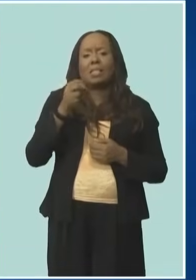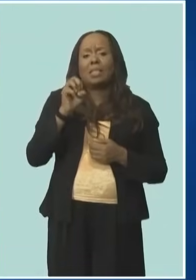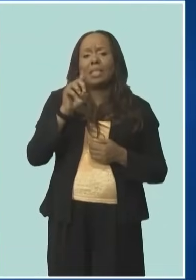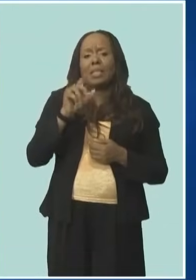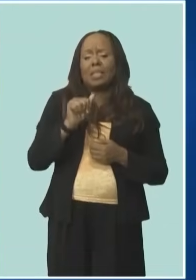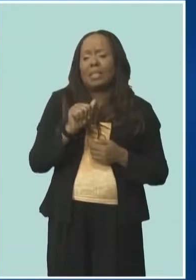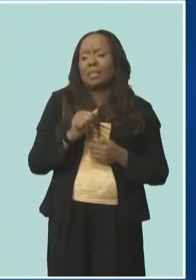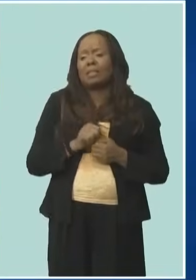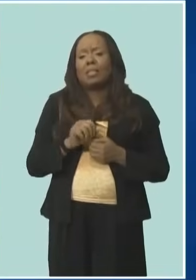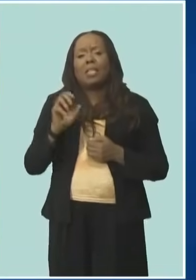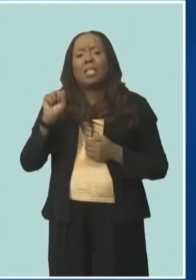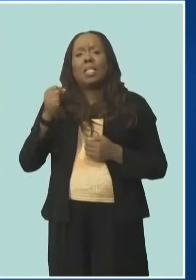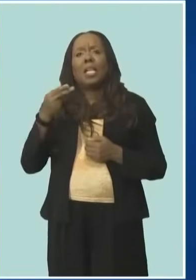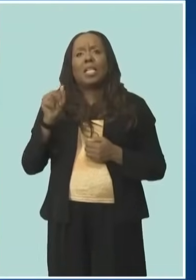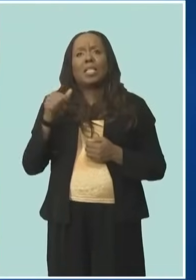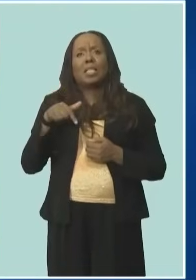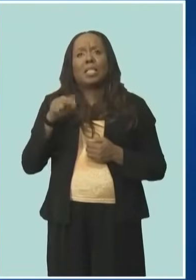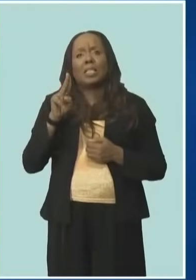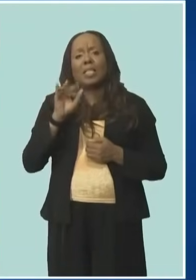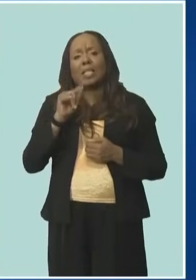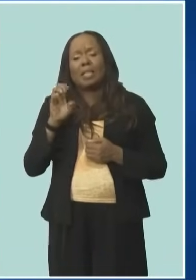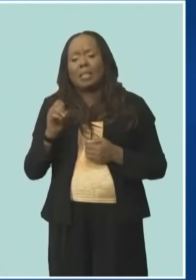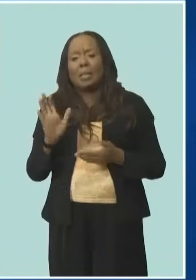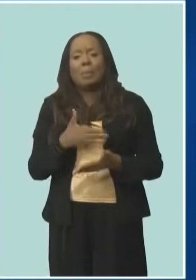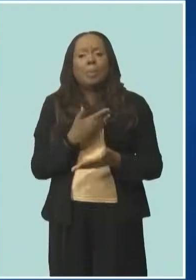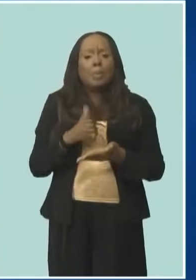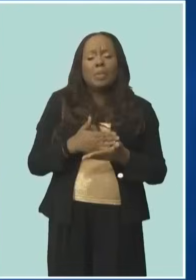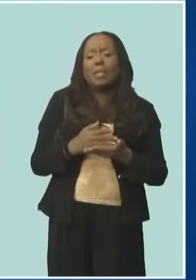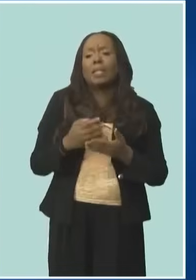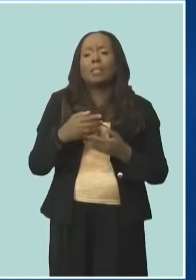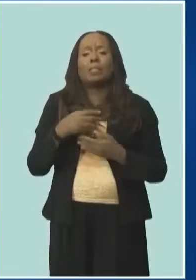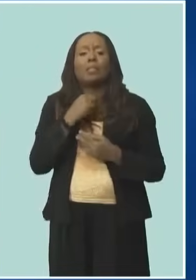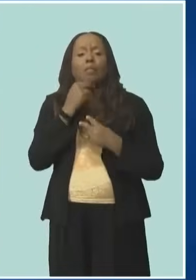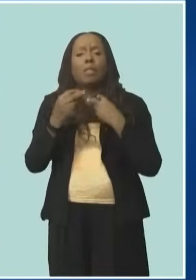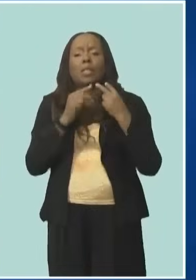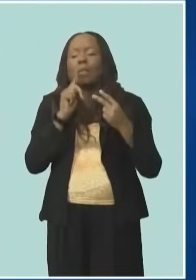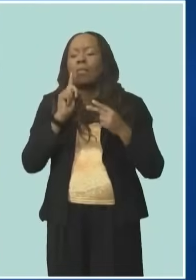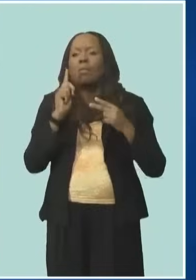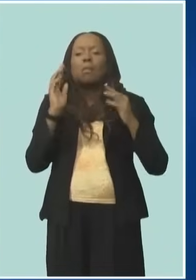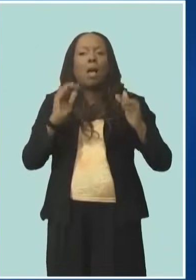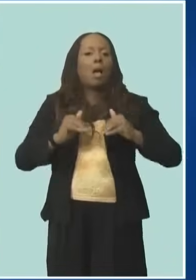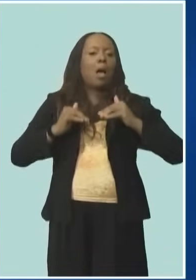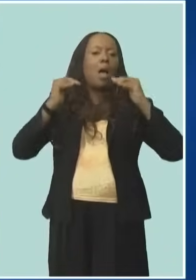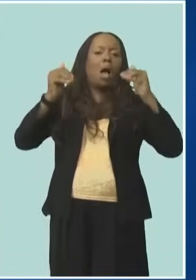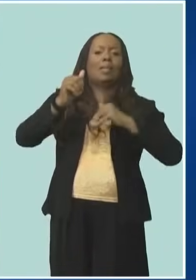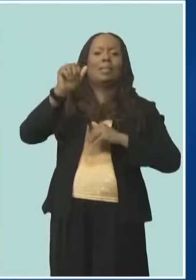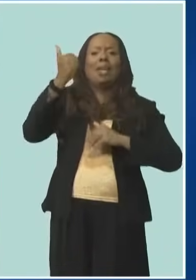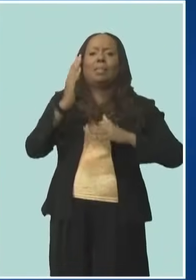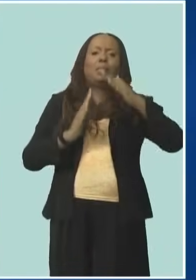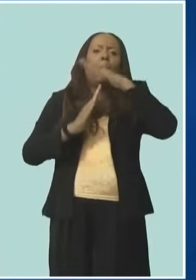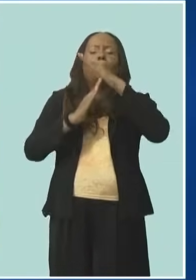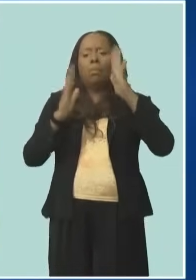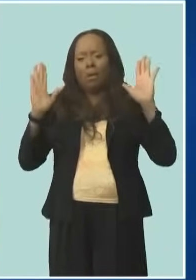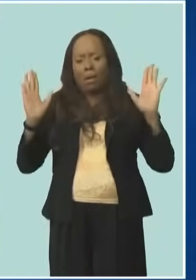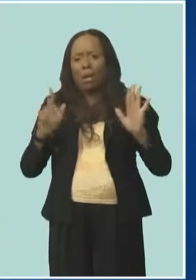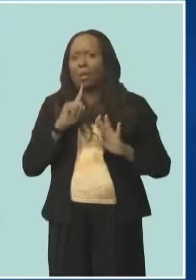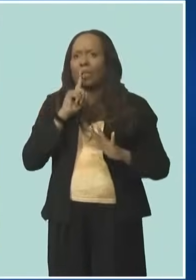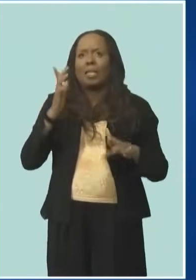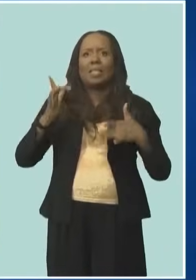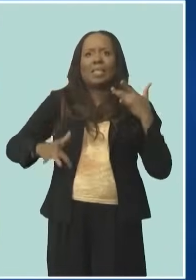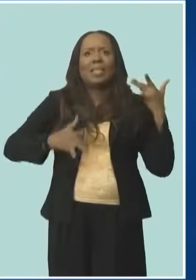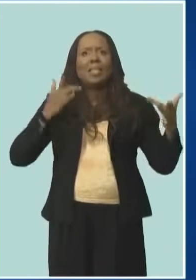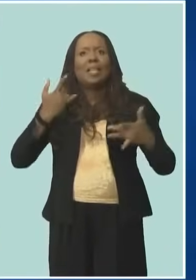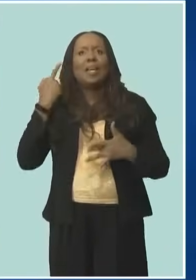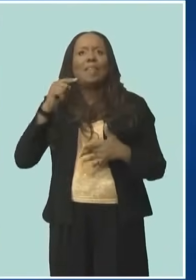them both because I know vocals are going to be top 10, the music is going to be top 10, so I enjoyed every bit of the show tonight. I'm so excited for what the rest